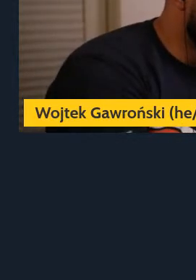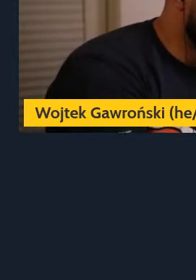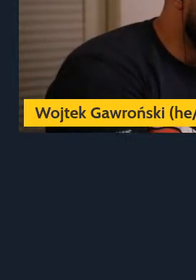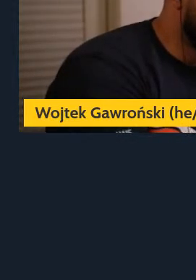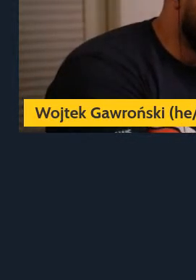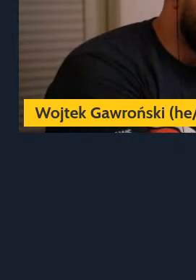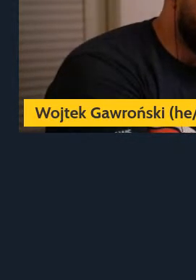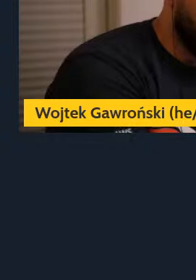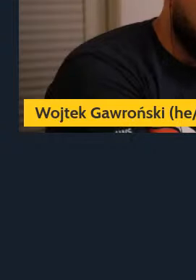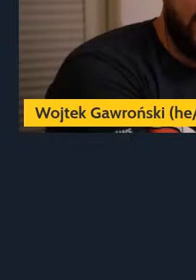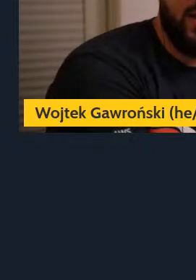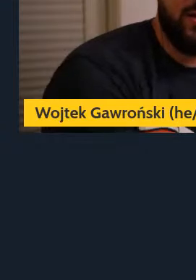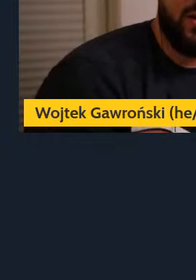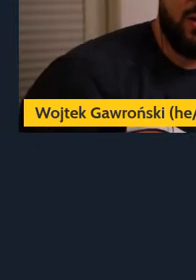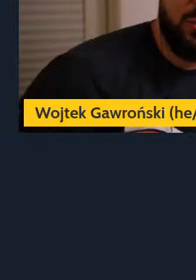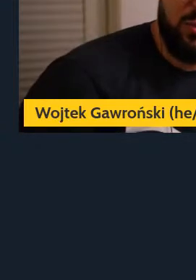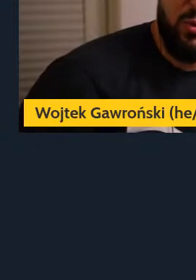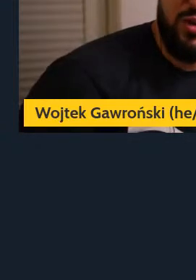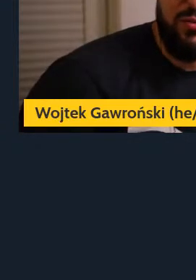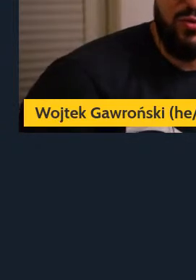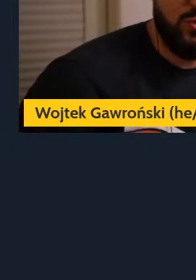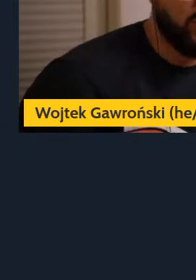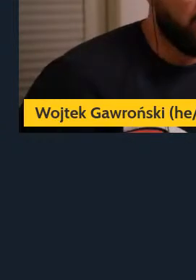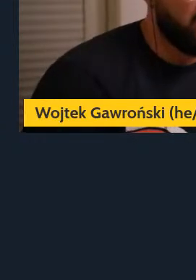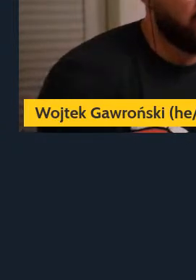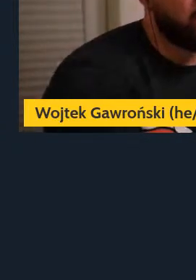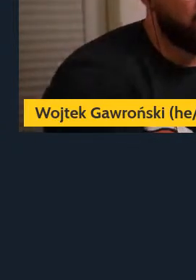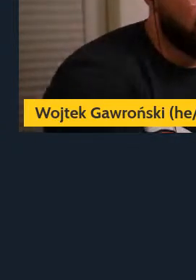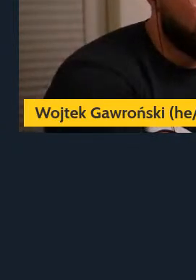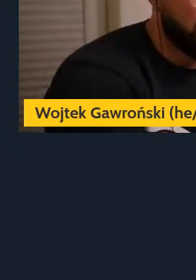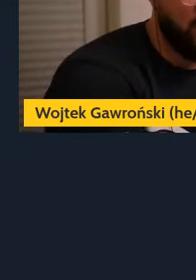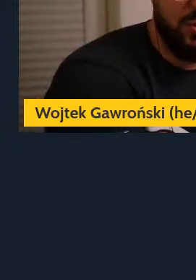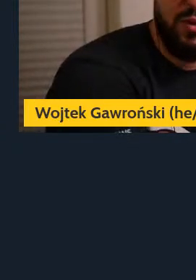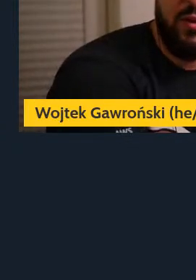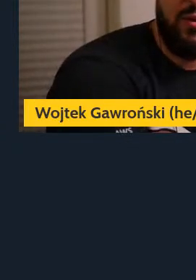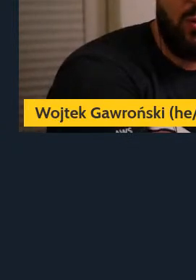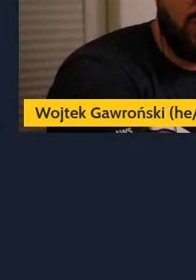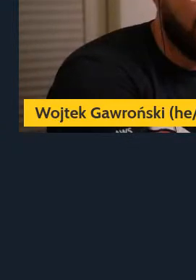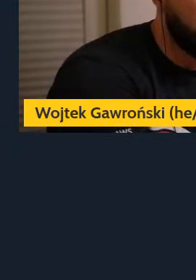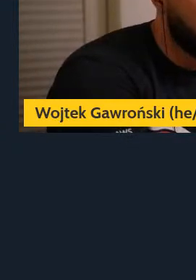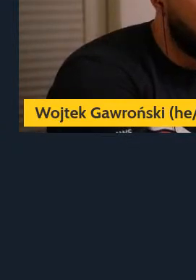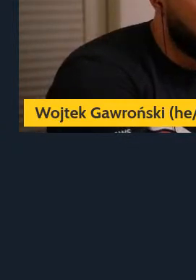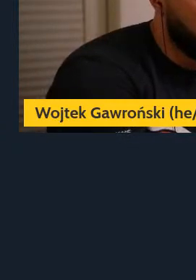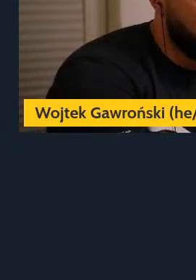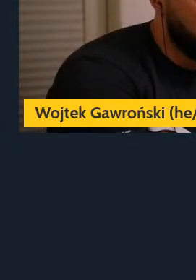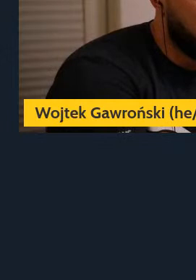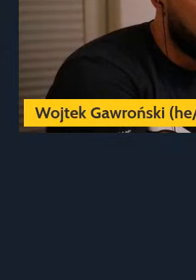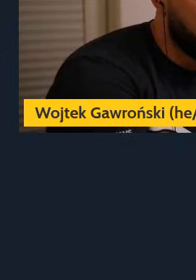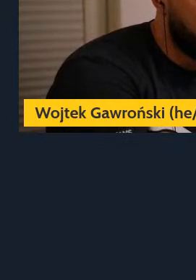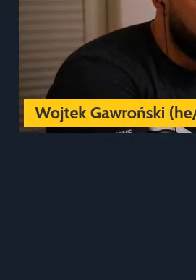So giving again a little bit more time to Jabril to resume and go back.